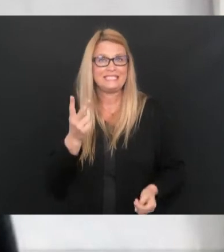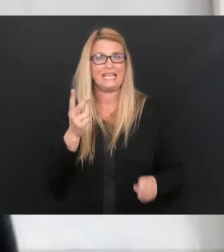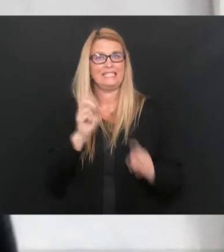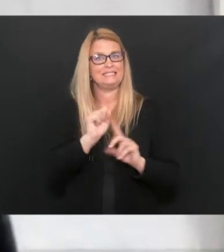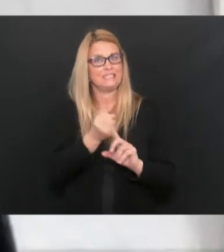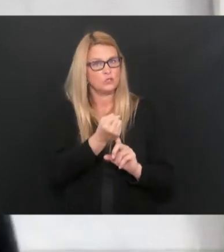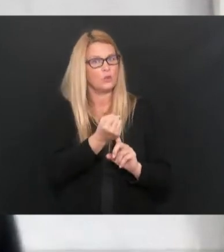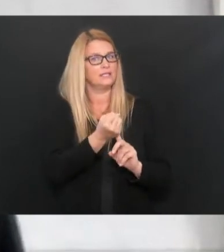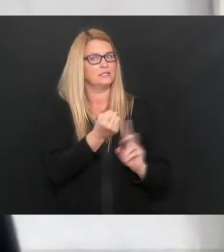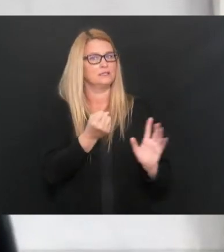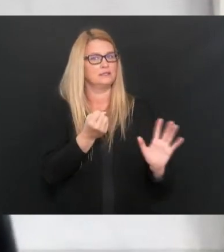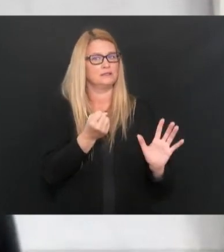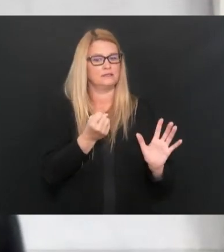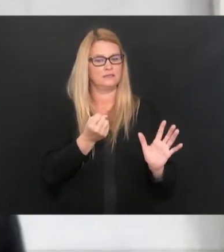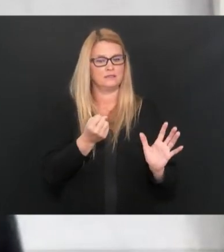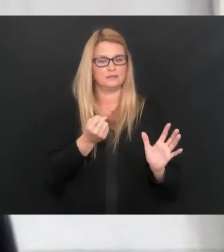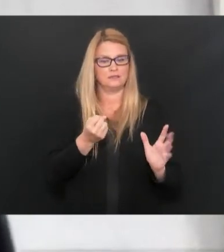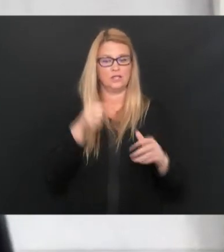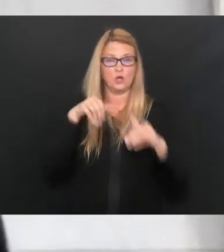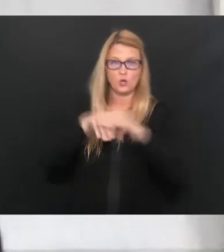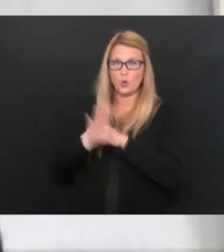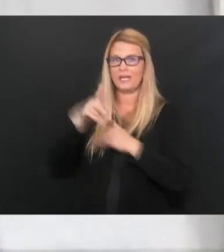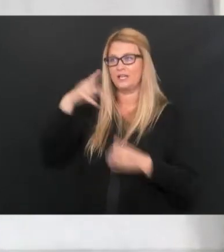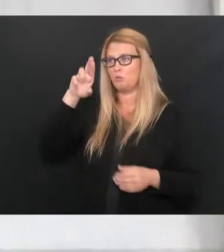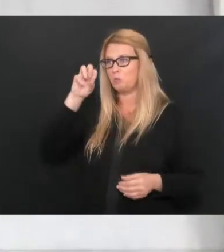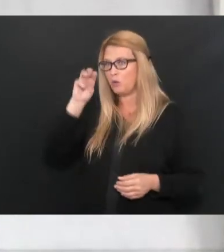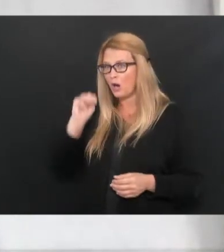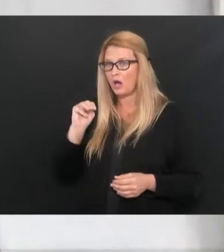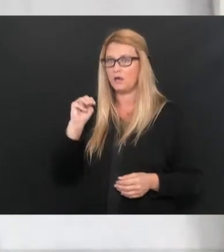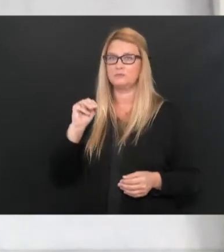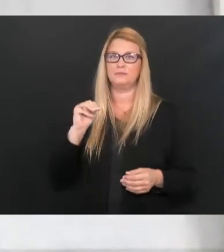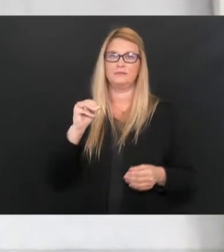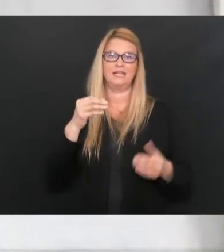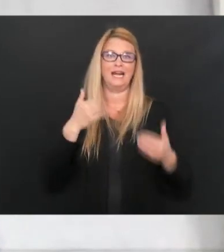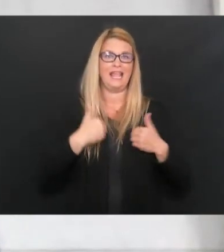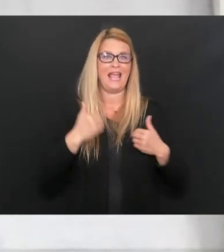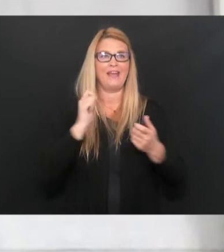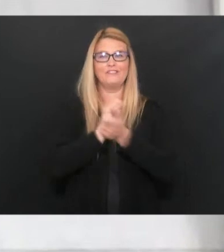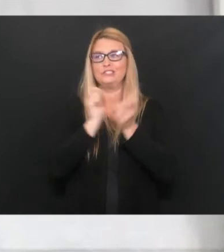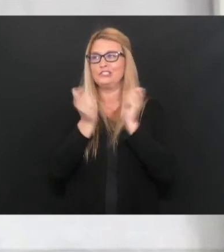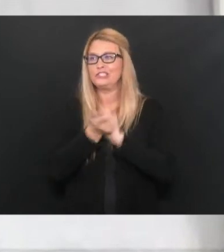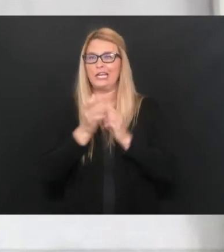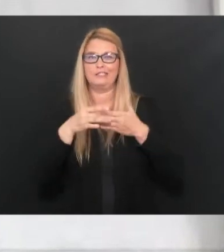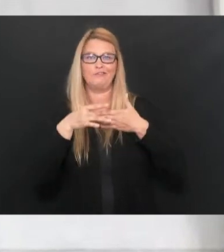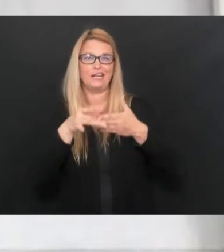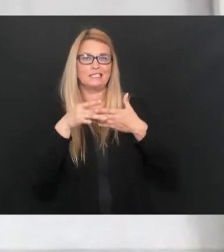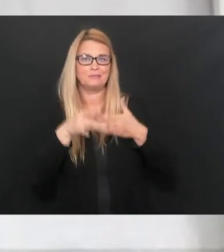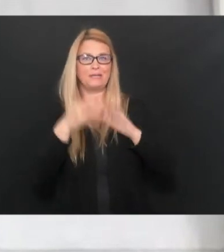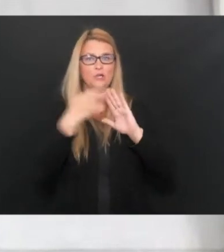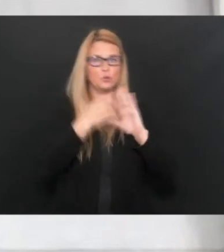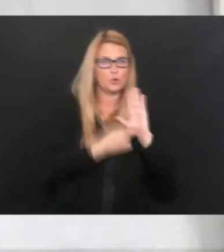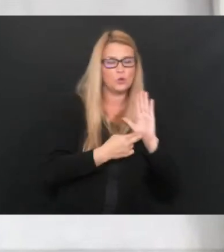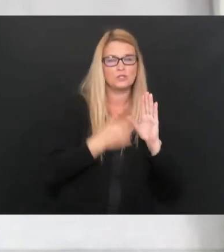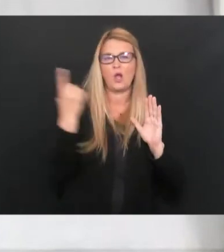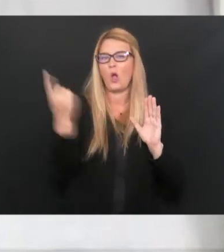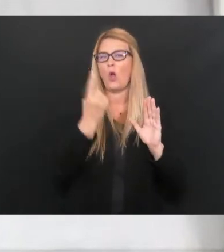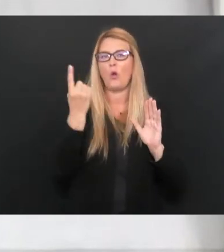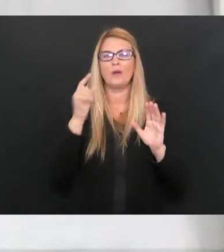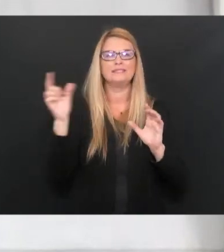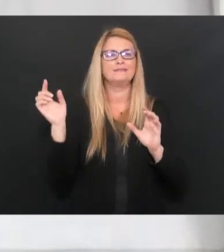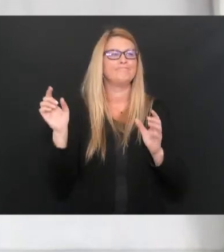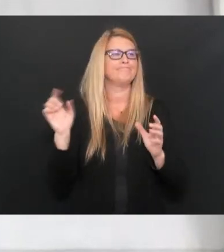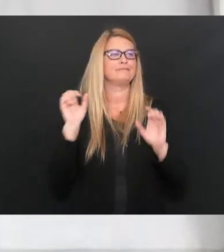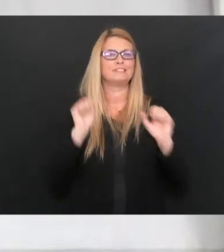course, games, proms, other things, sometimes they do adjust if there's other issues. There's always something that can be considered in